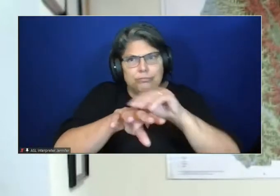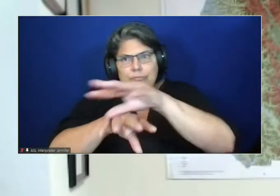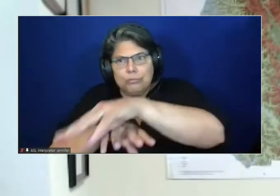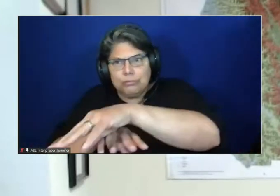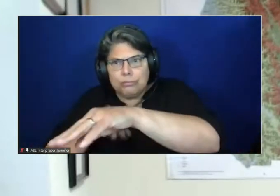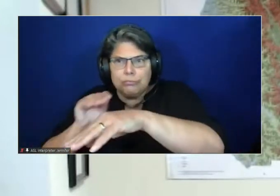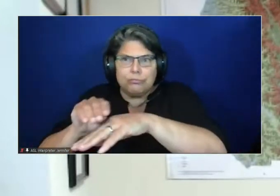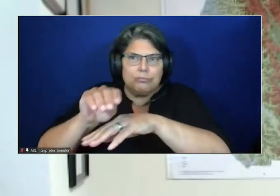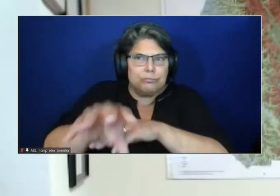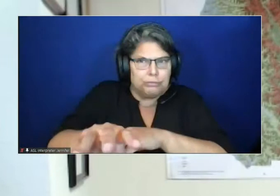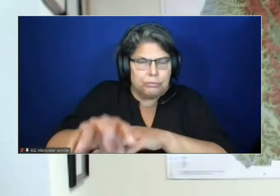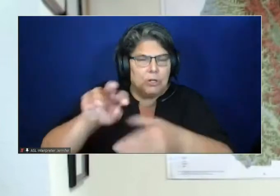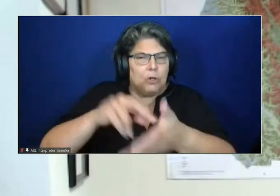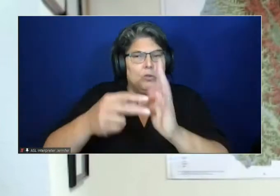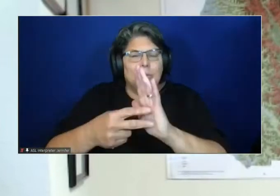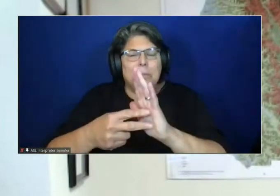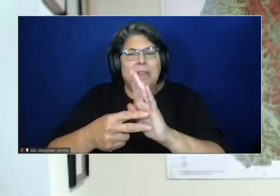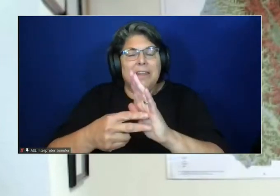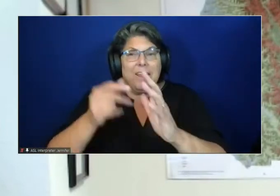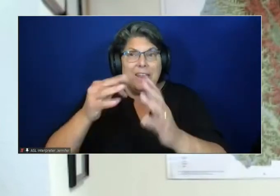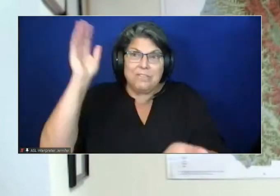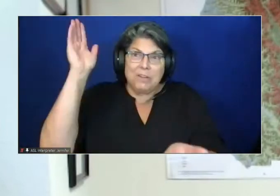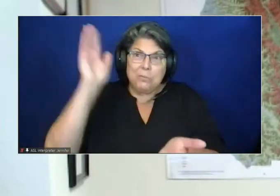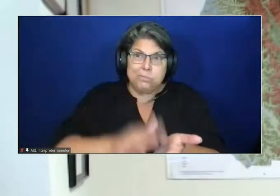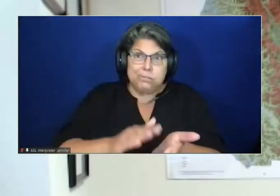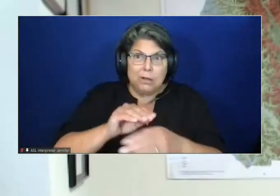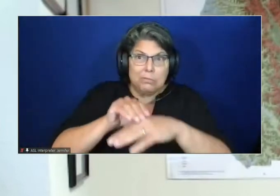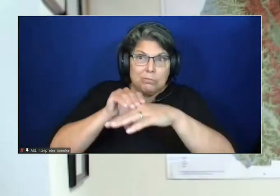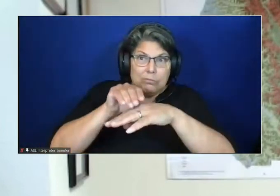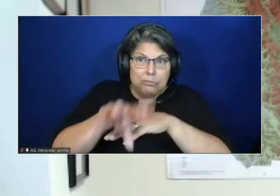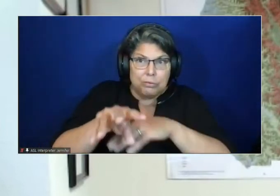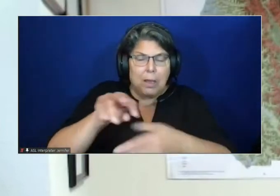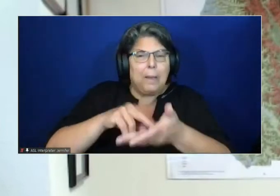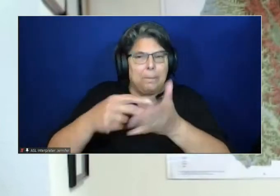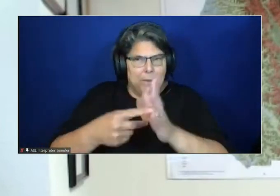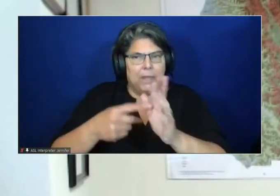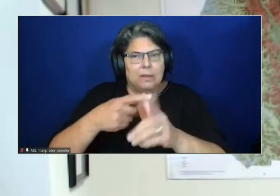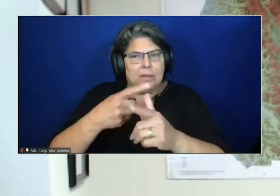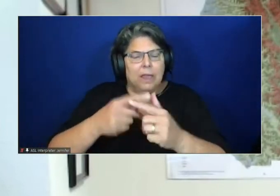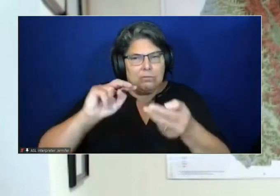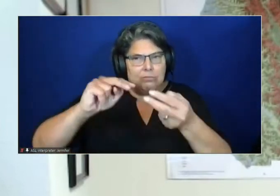another mutation or variant that could be. Delta was terribly